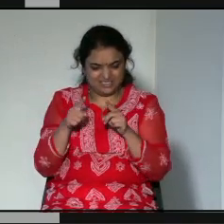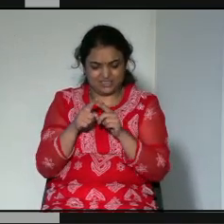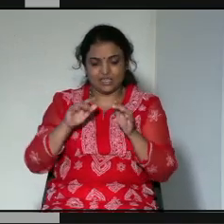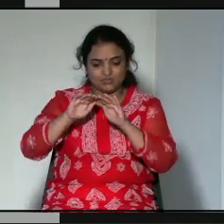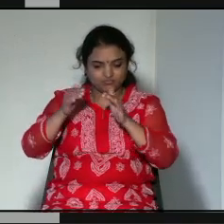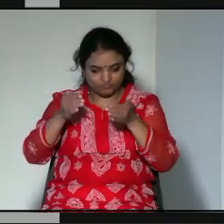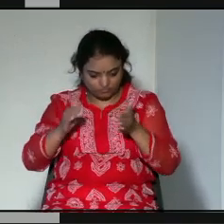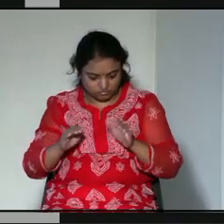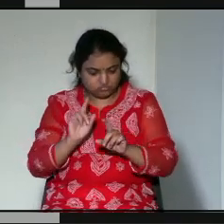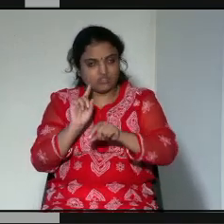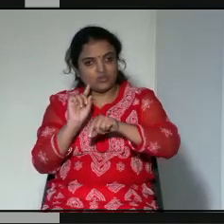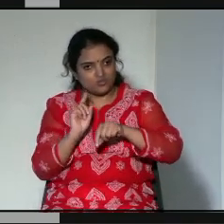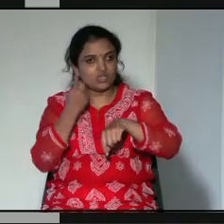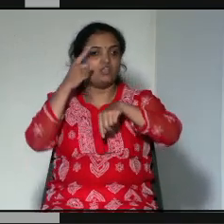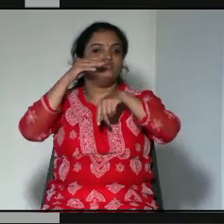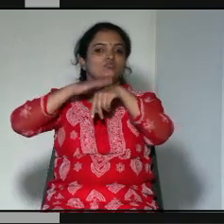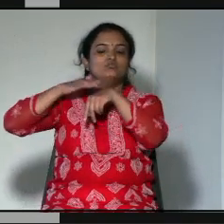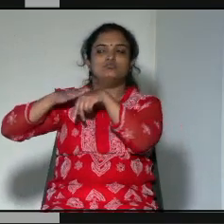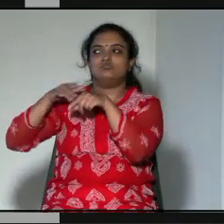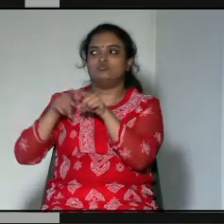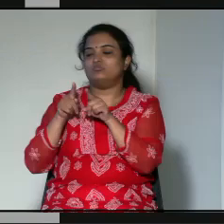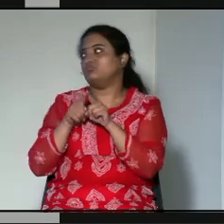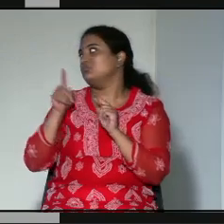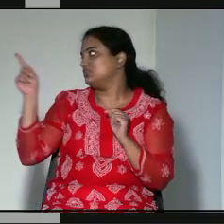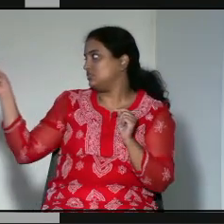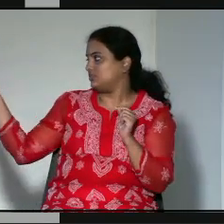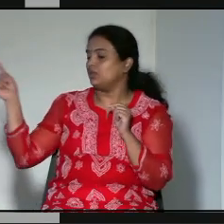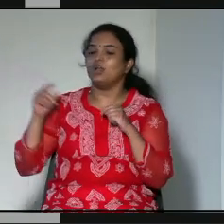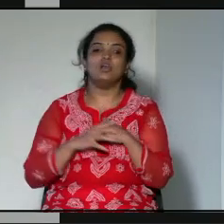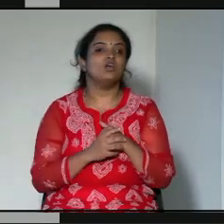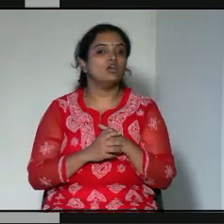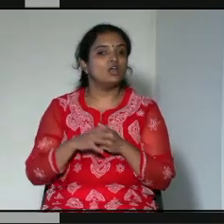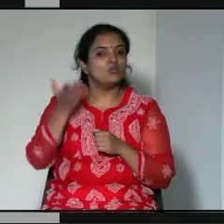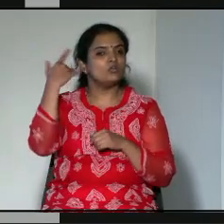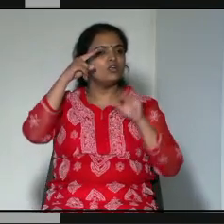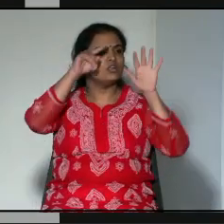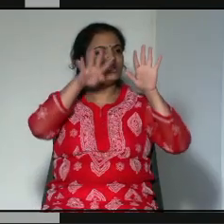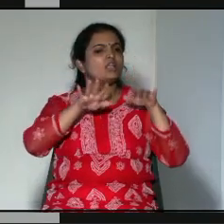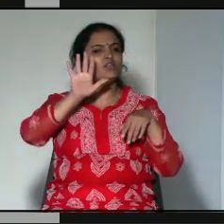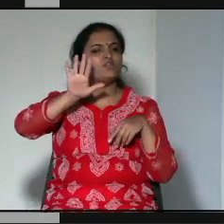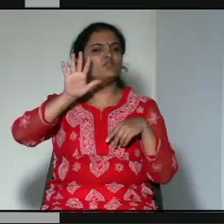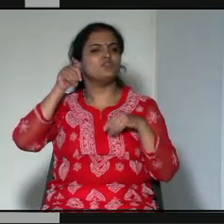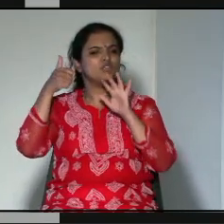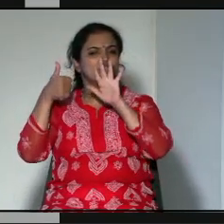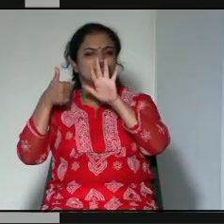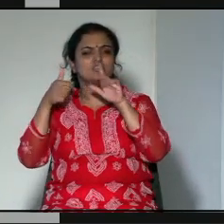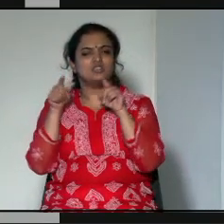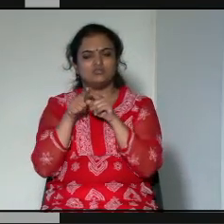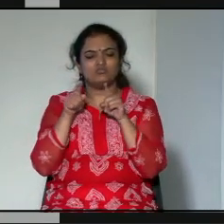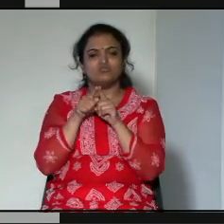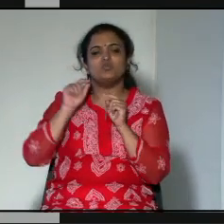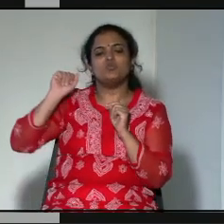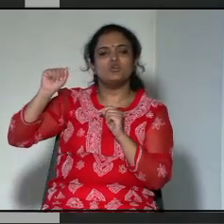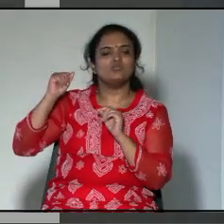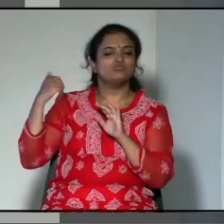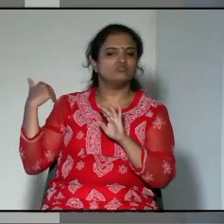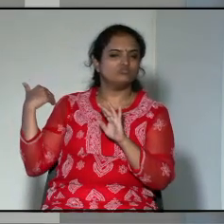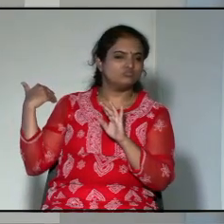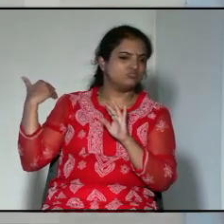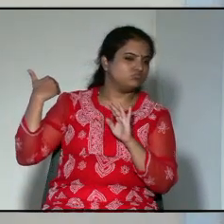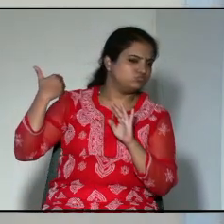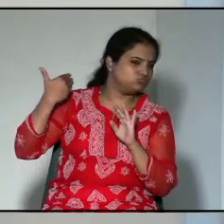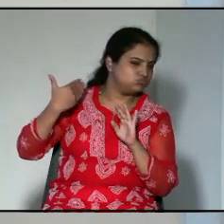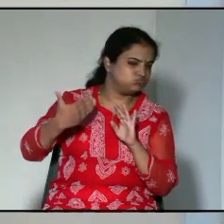following her return from Munich in 1956, the journeys that Meera Mukherjee would embark on thereafter would be in a radically